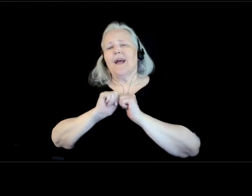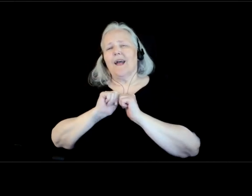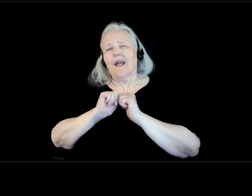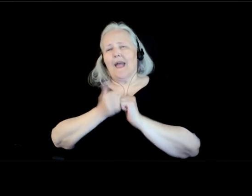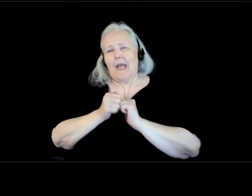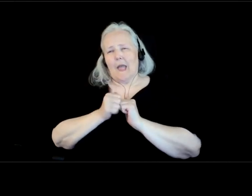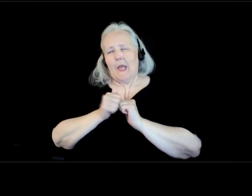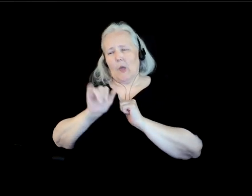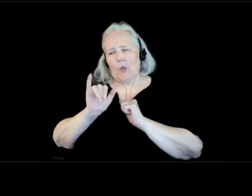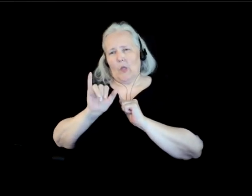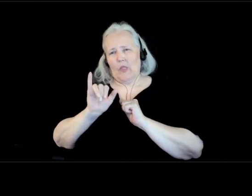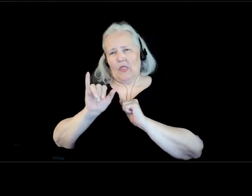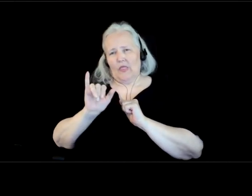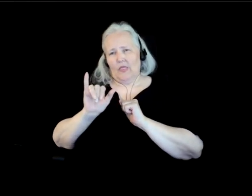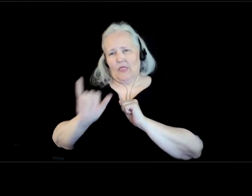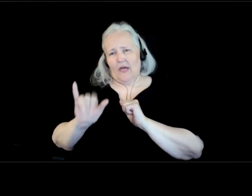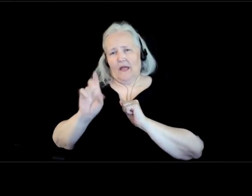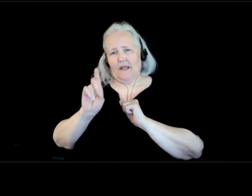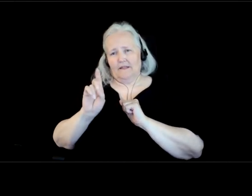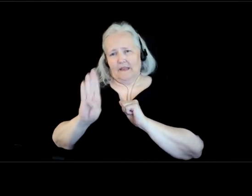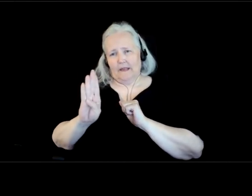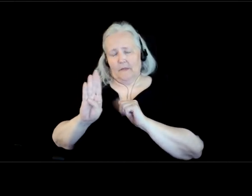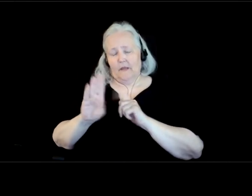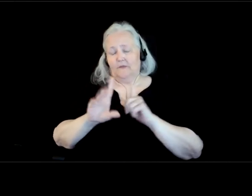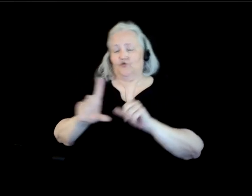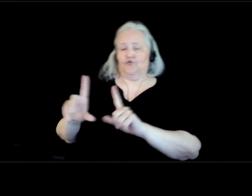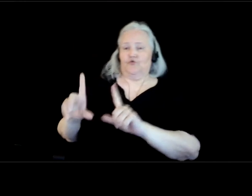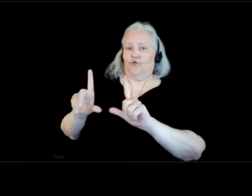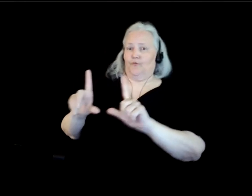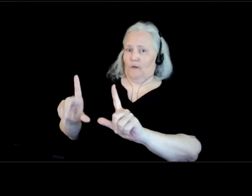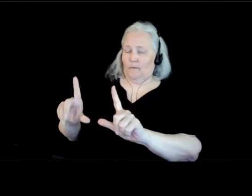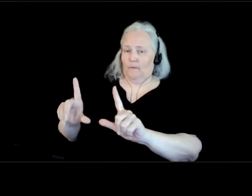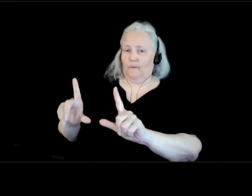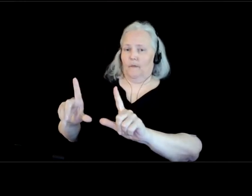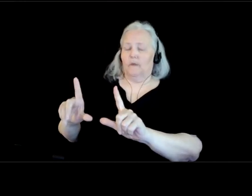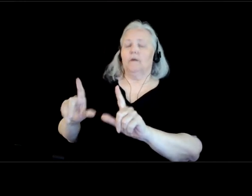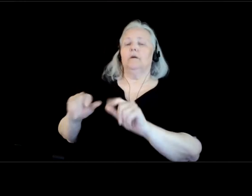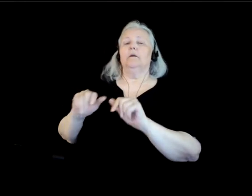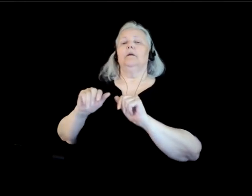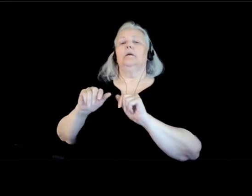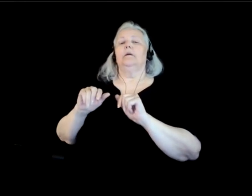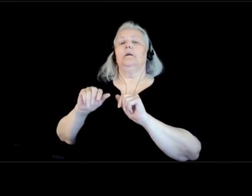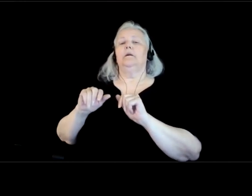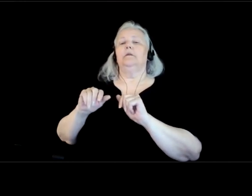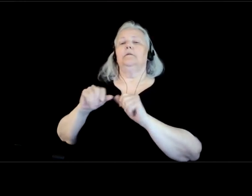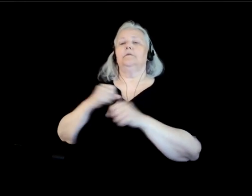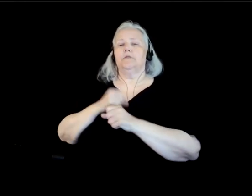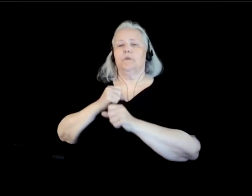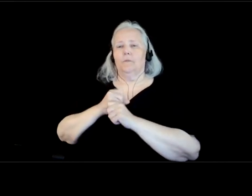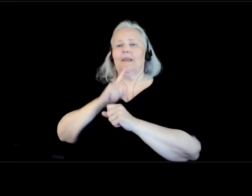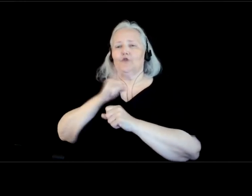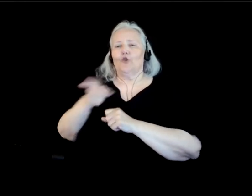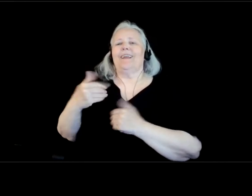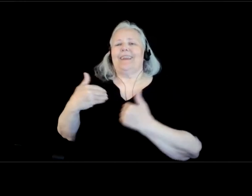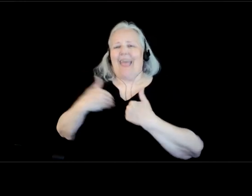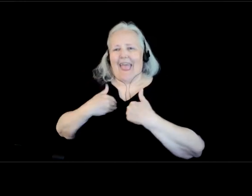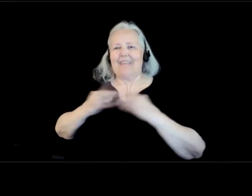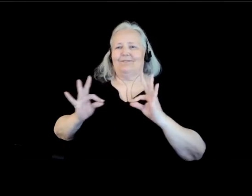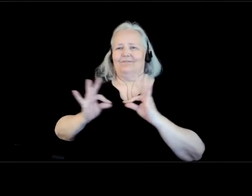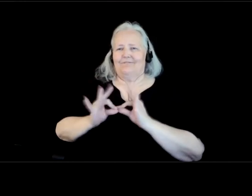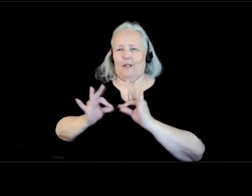is discussed and framed such that it's providing value to a reader